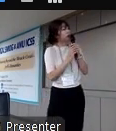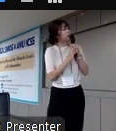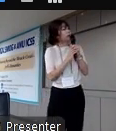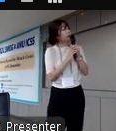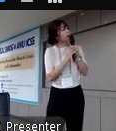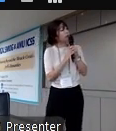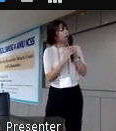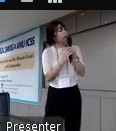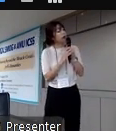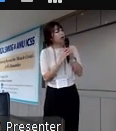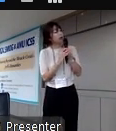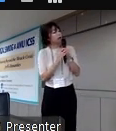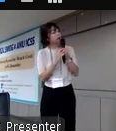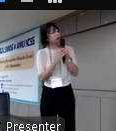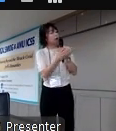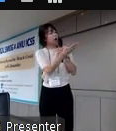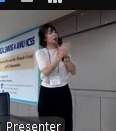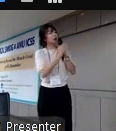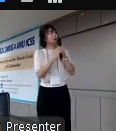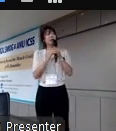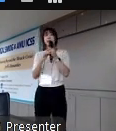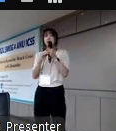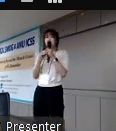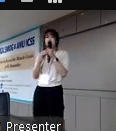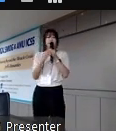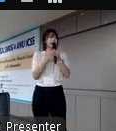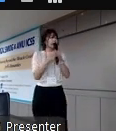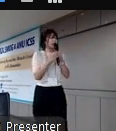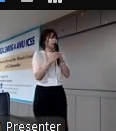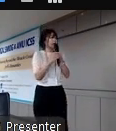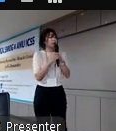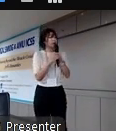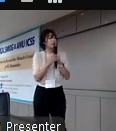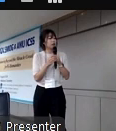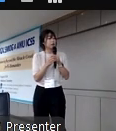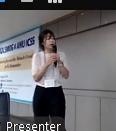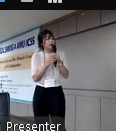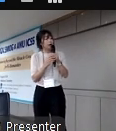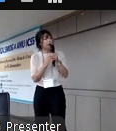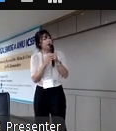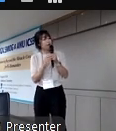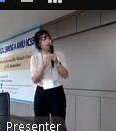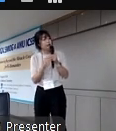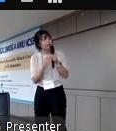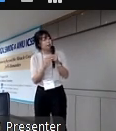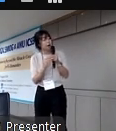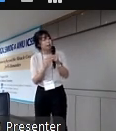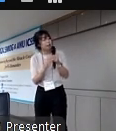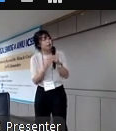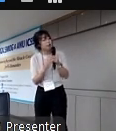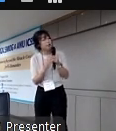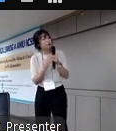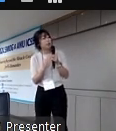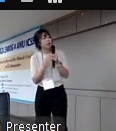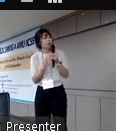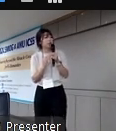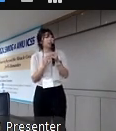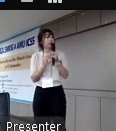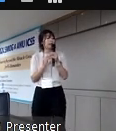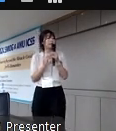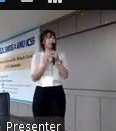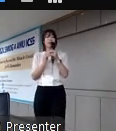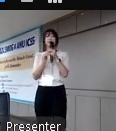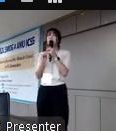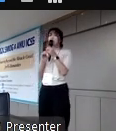so they look at Libras, the Brazilian Sign Language, and argue that all verbs in Libras can show collocation